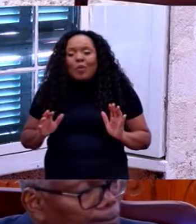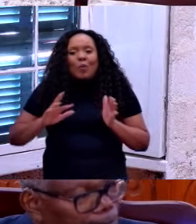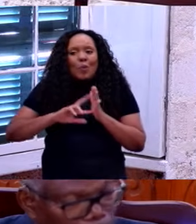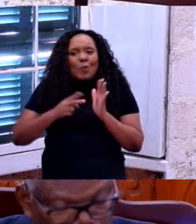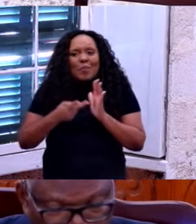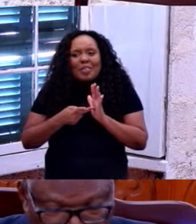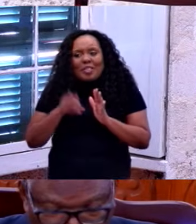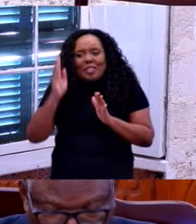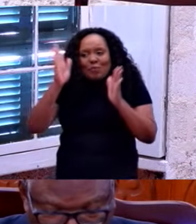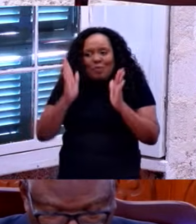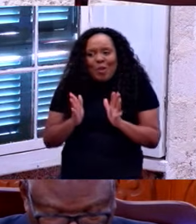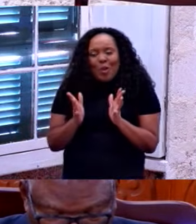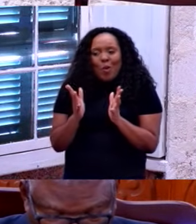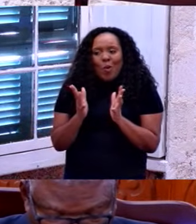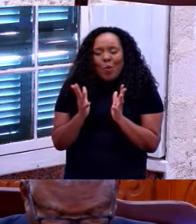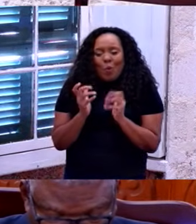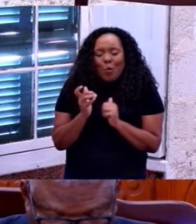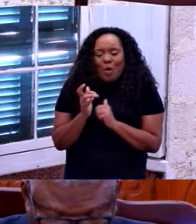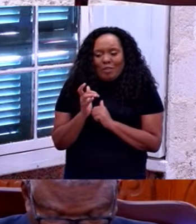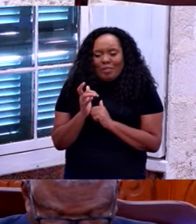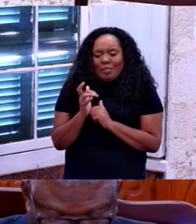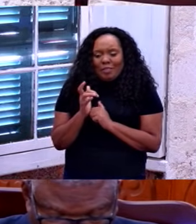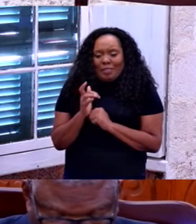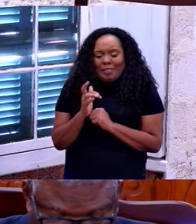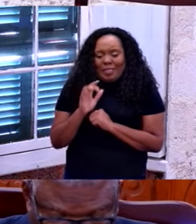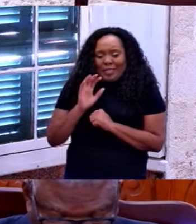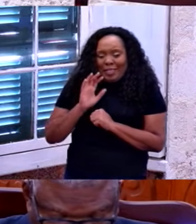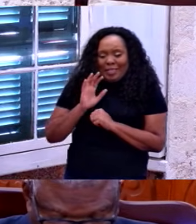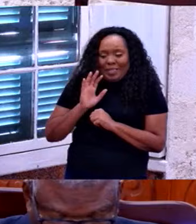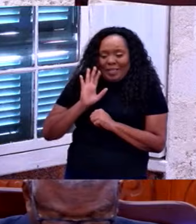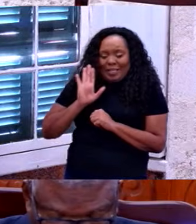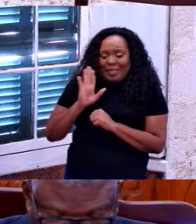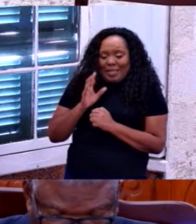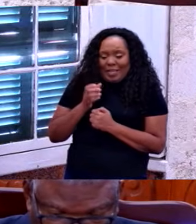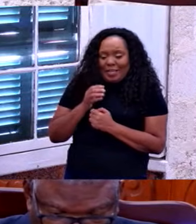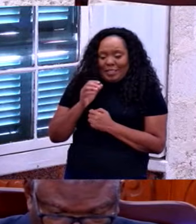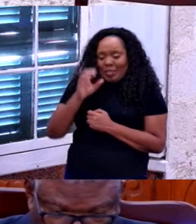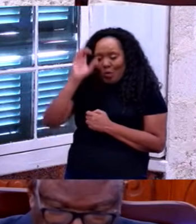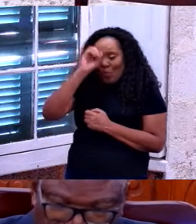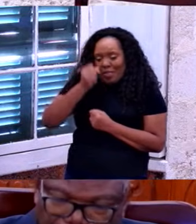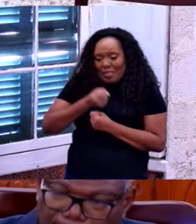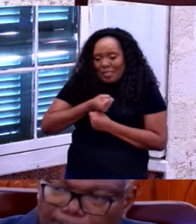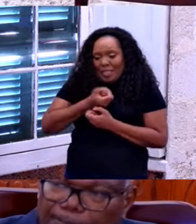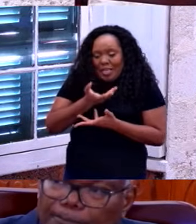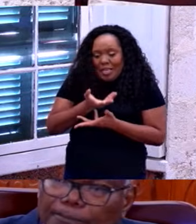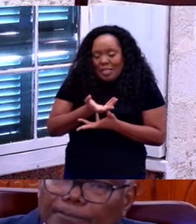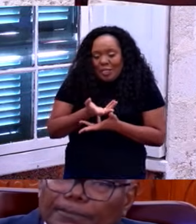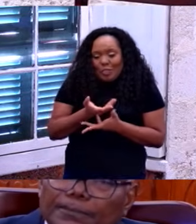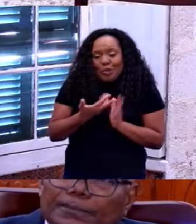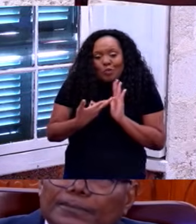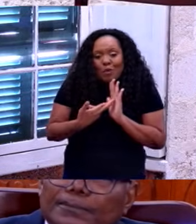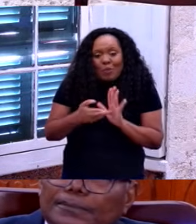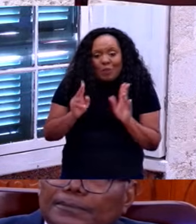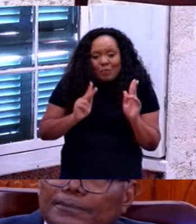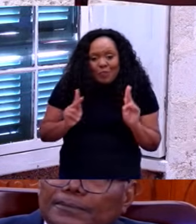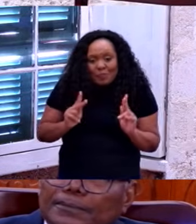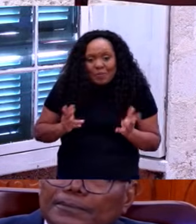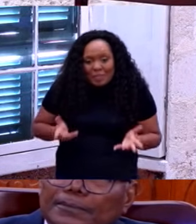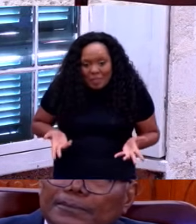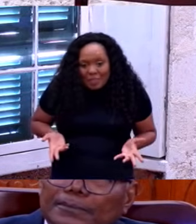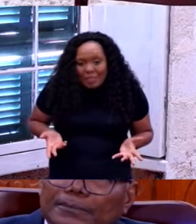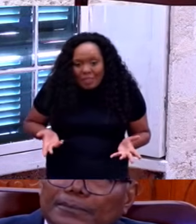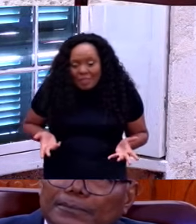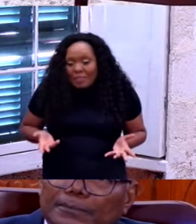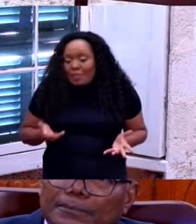the speaker is appealing from the chair, albeit in a very charming and permissible way. Look, do something in my